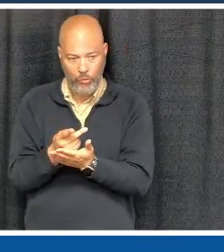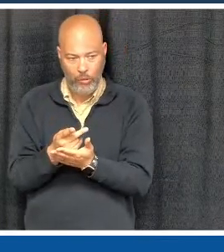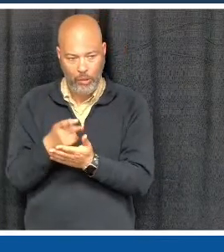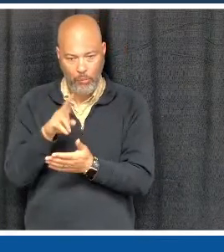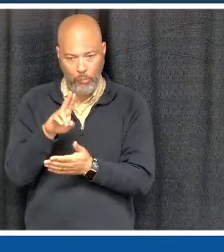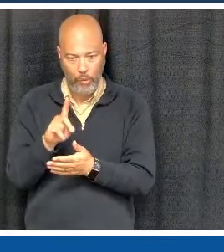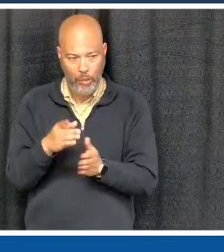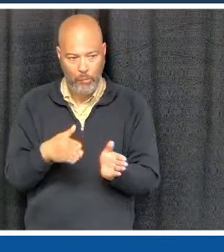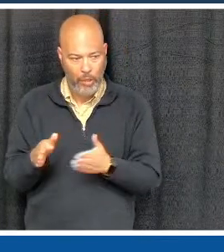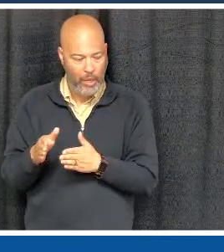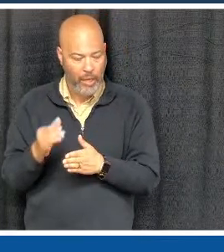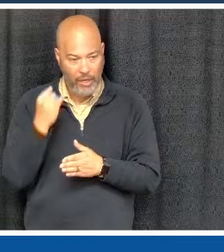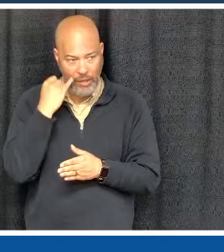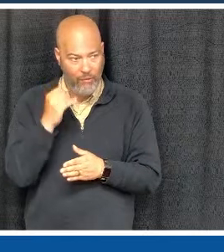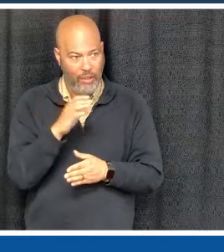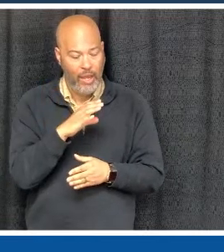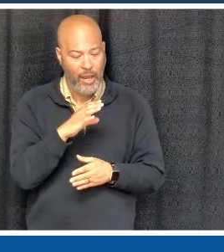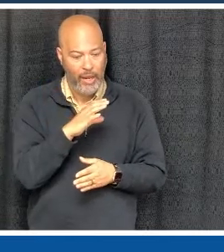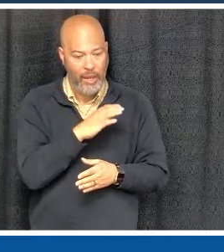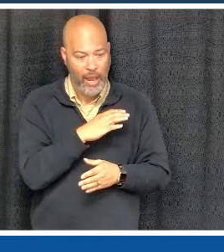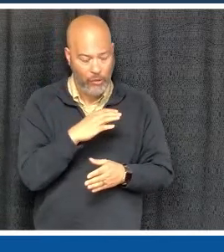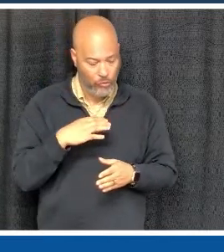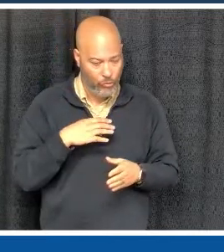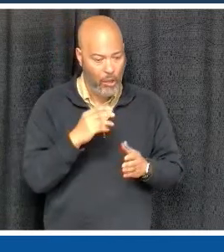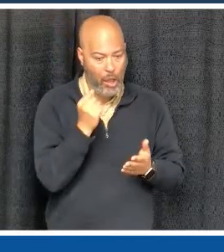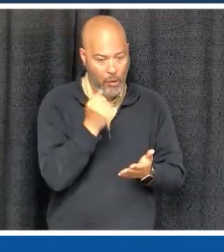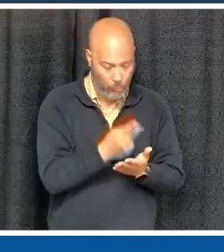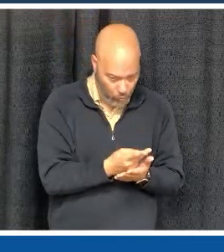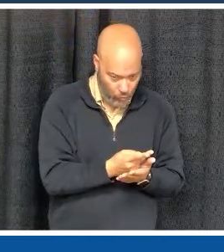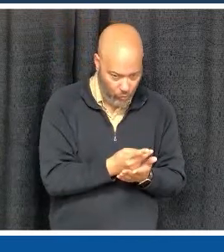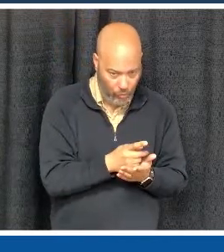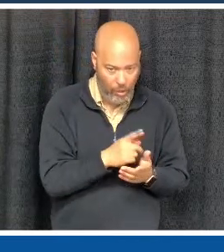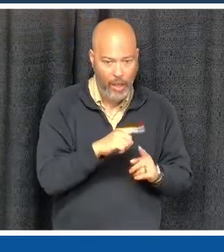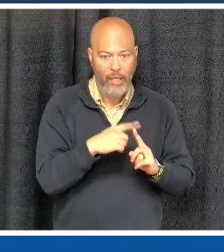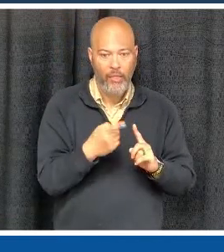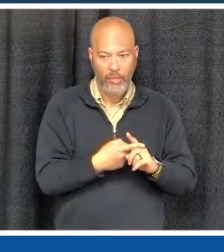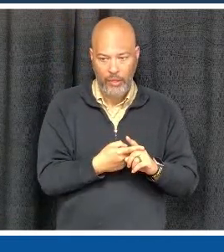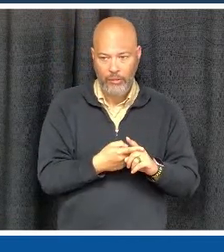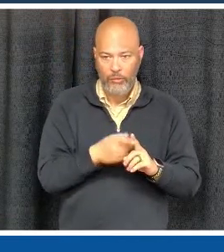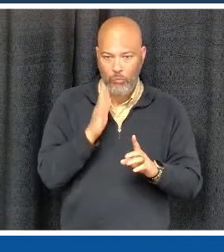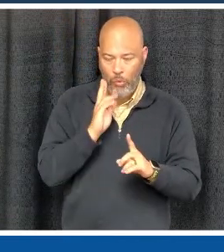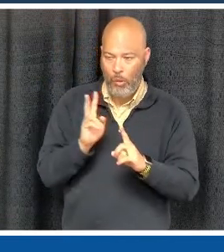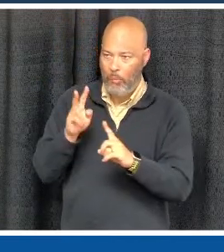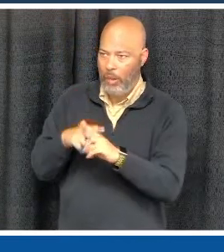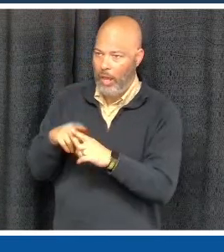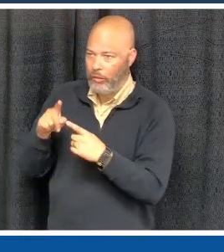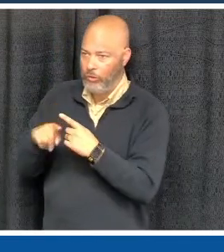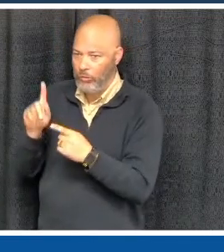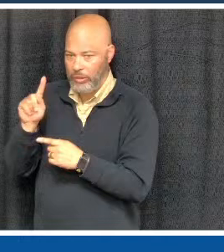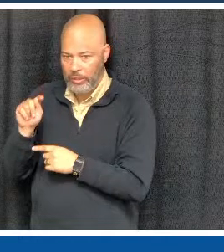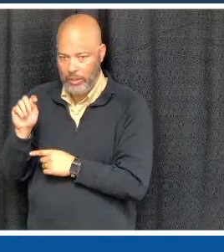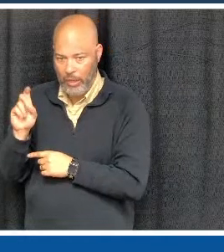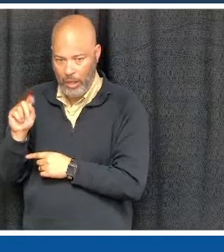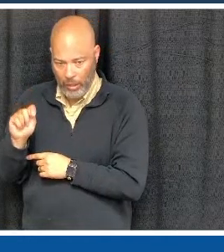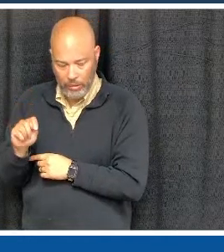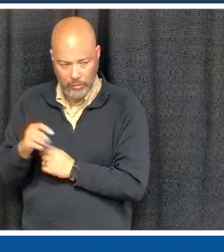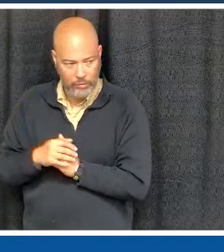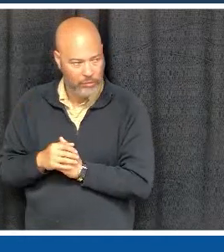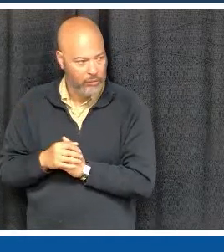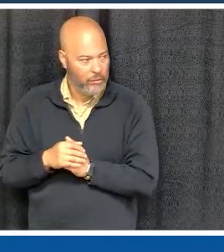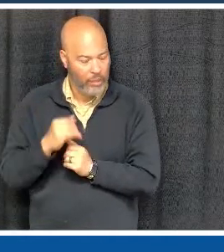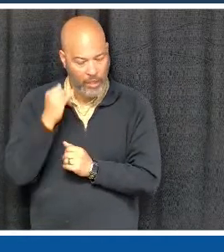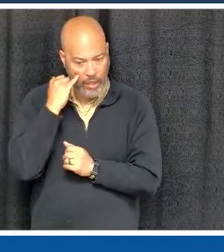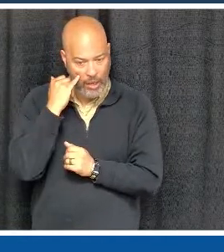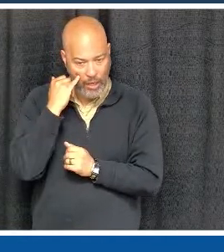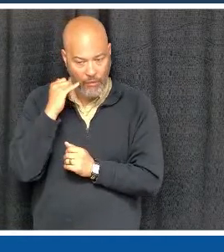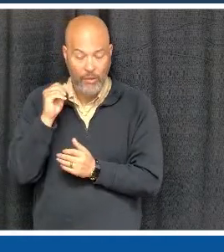plan. If the council does find the PUD plan acceptable, the below conditions should be applied. Condition: if this PUD